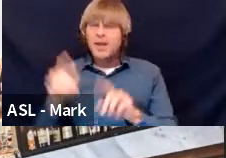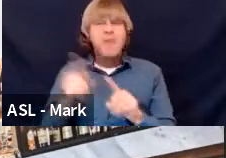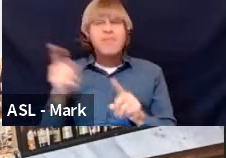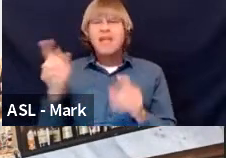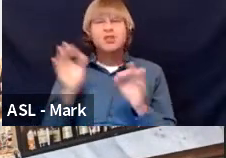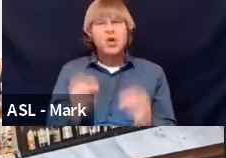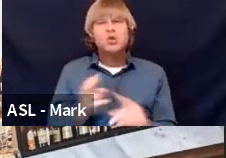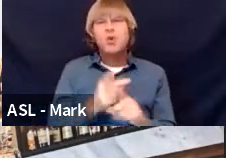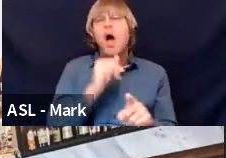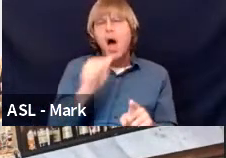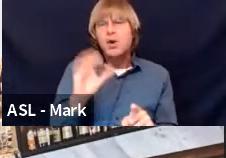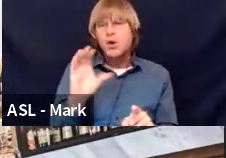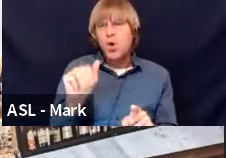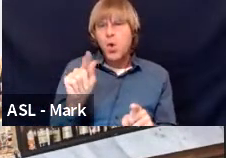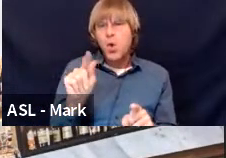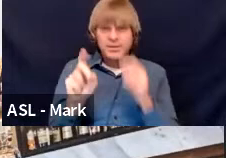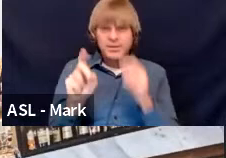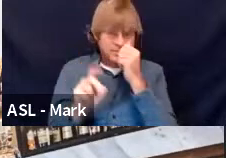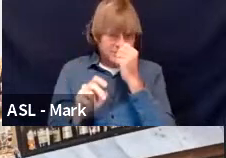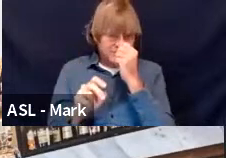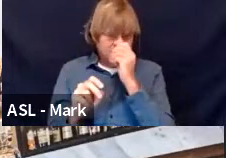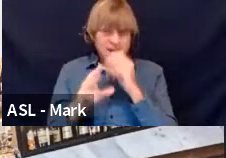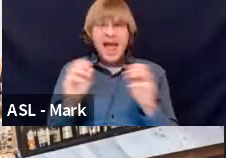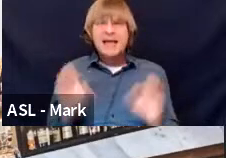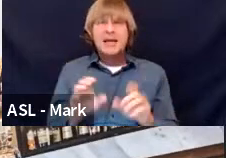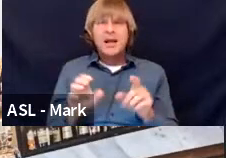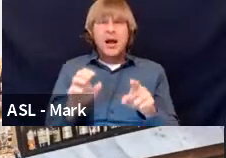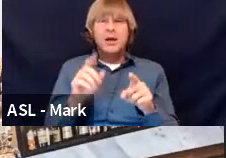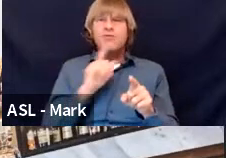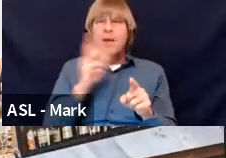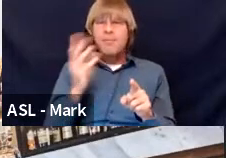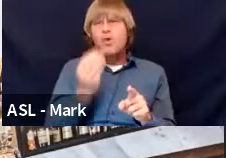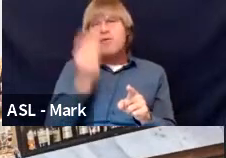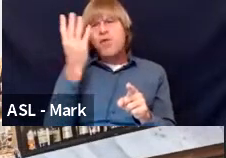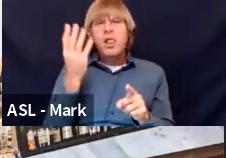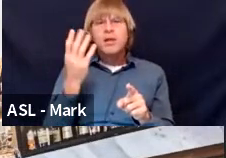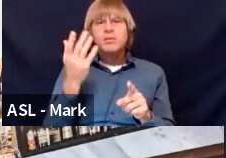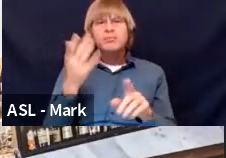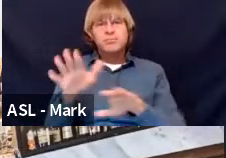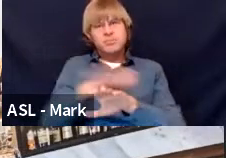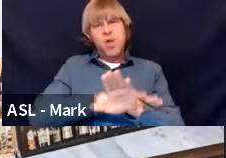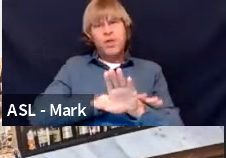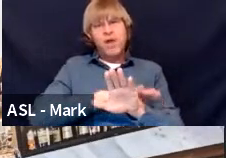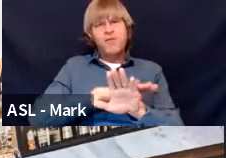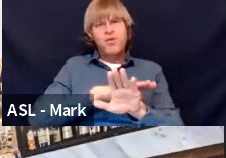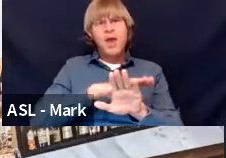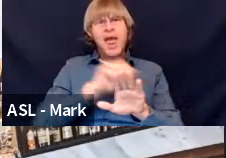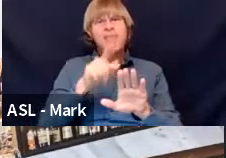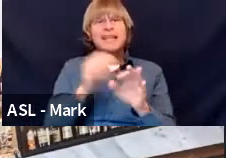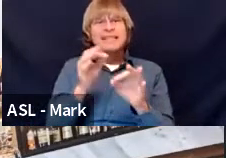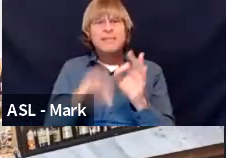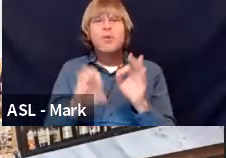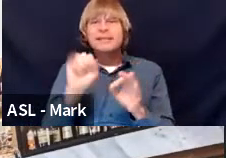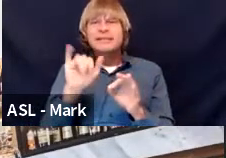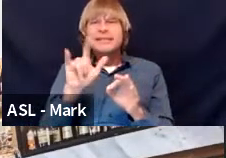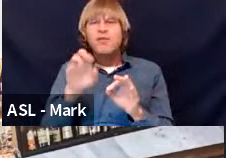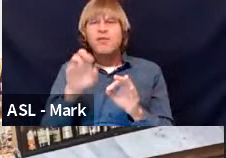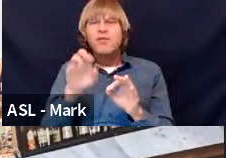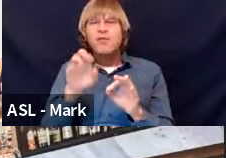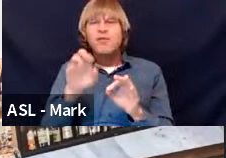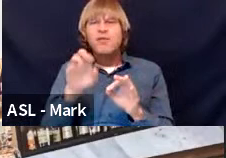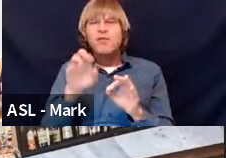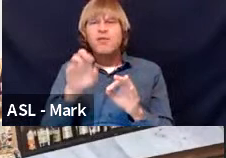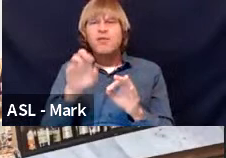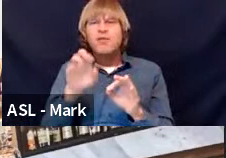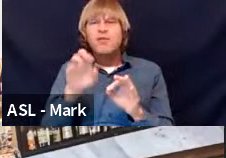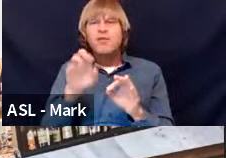go uncoated. And did a really beautiful blind emboss on the cover and then a simple silver foil. And you